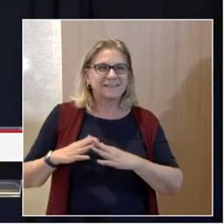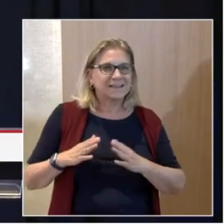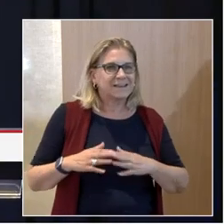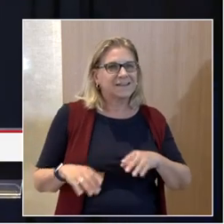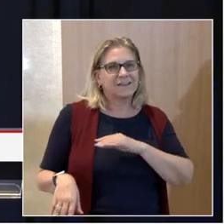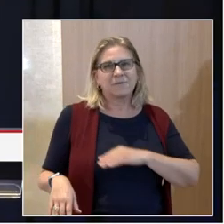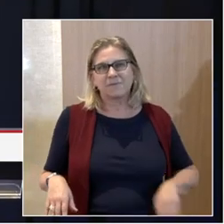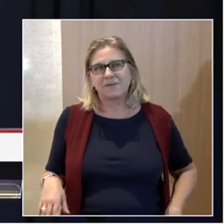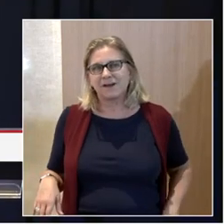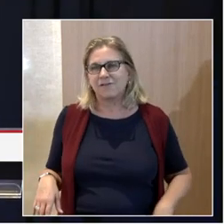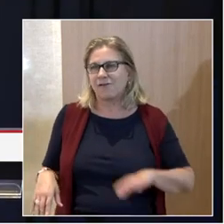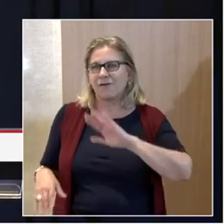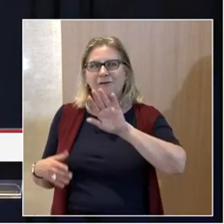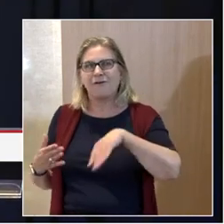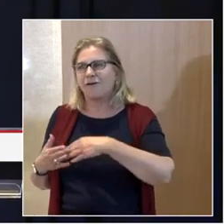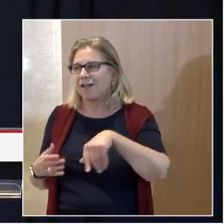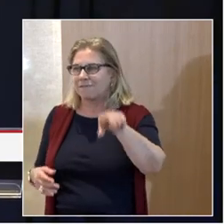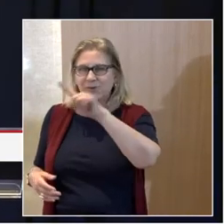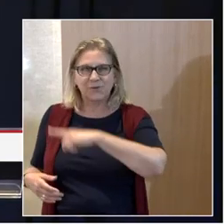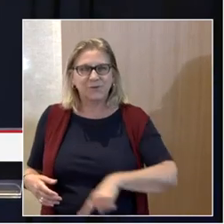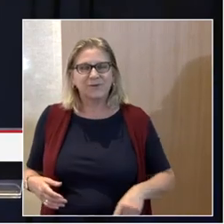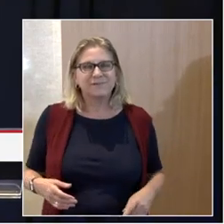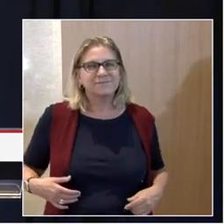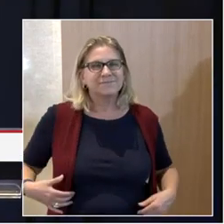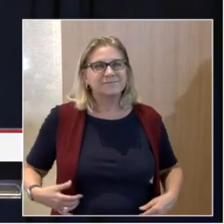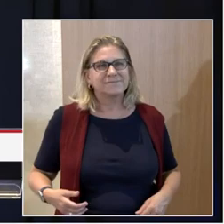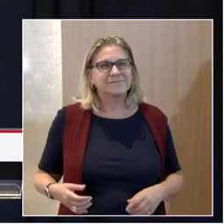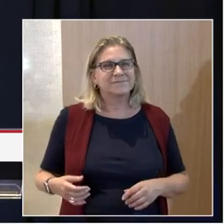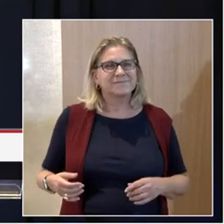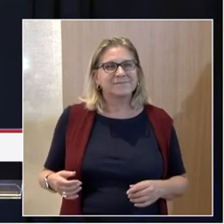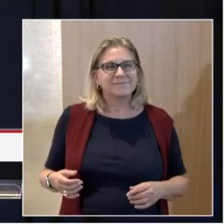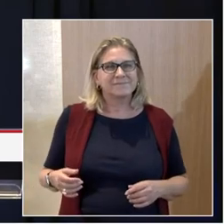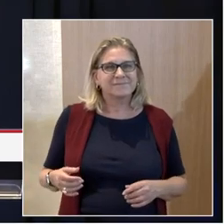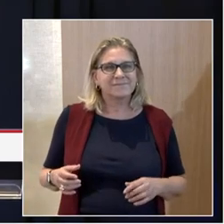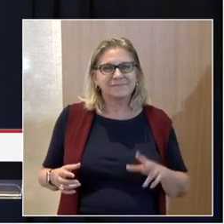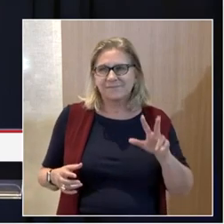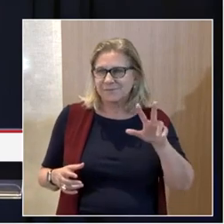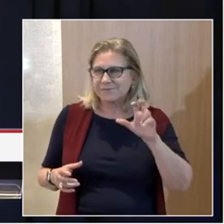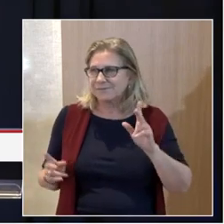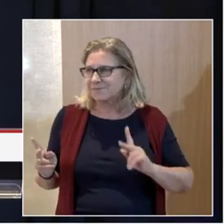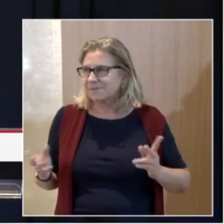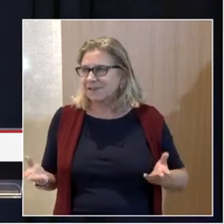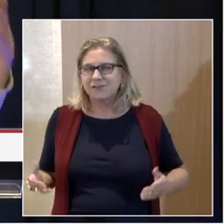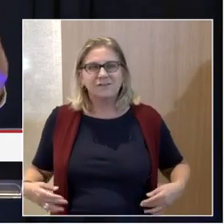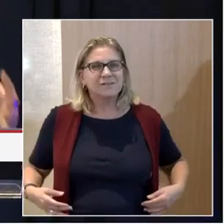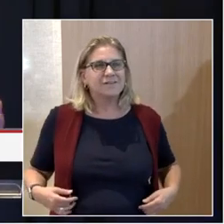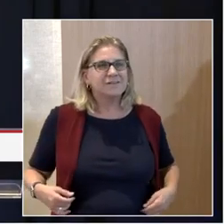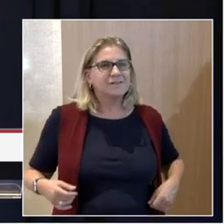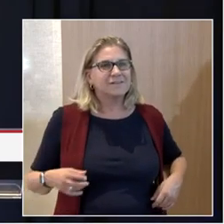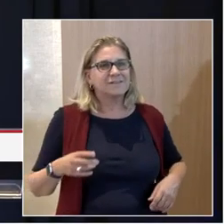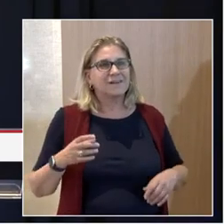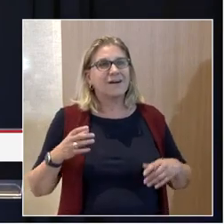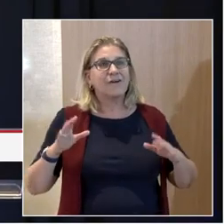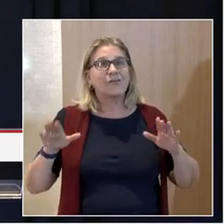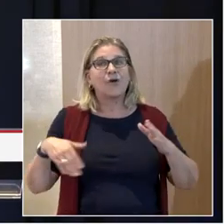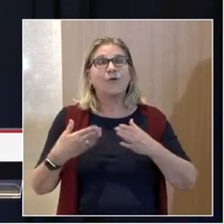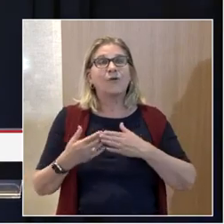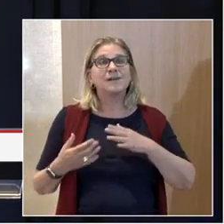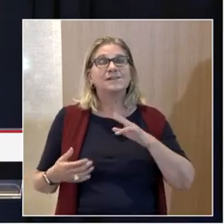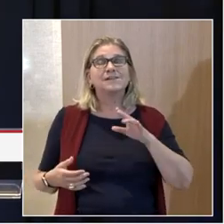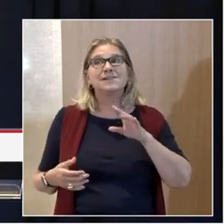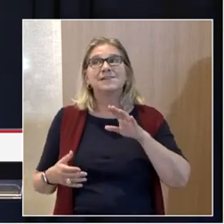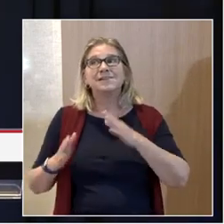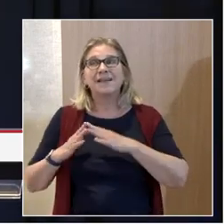today. I think we heard it's 300 people-ish in a city of 700,000, and so there's a lot more energy and excitement, I think,